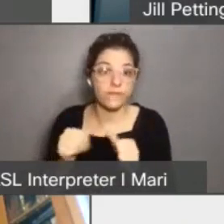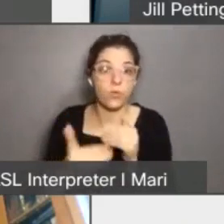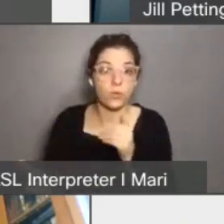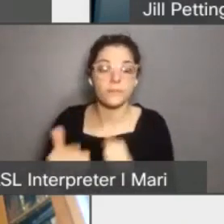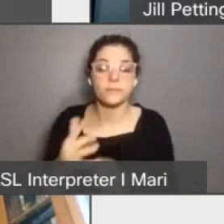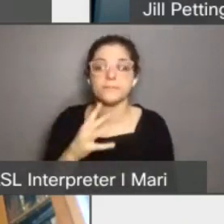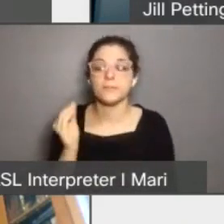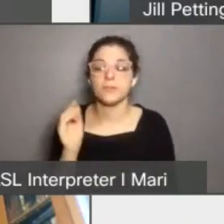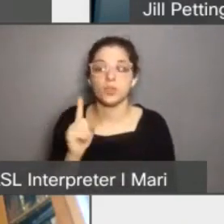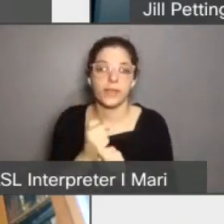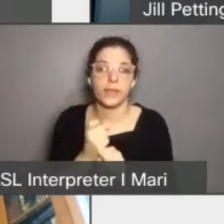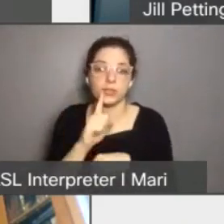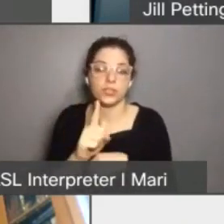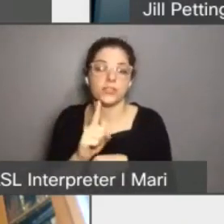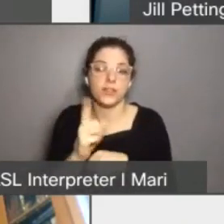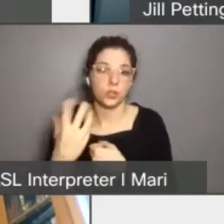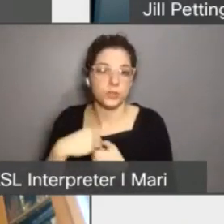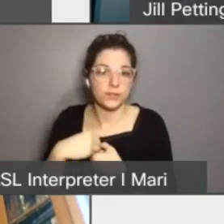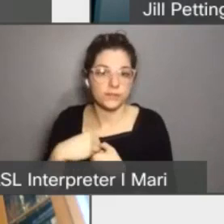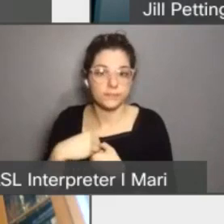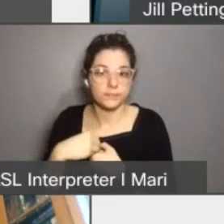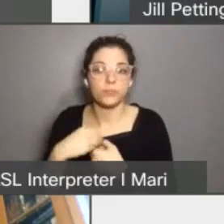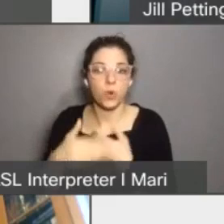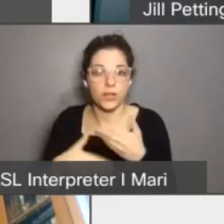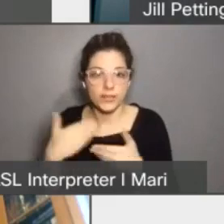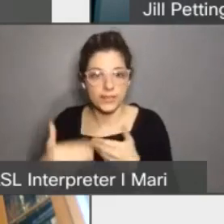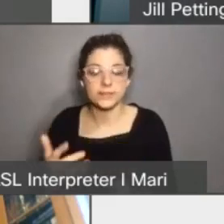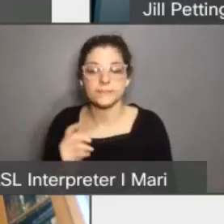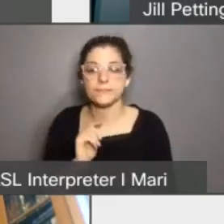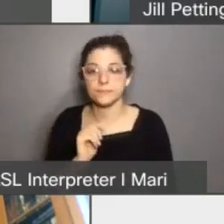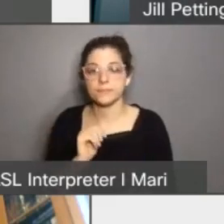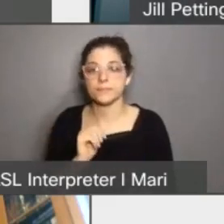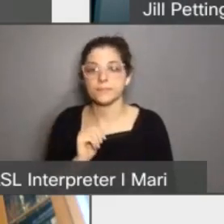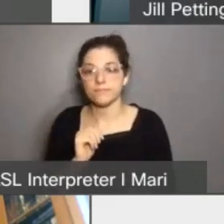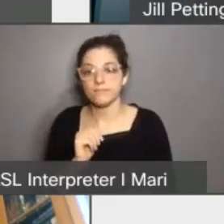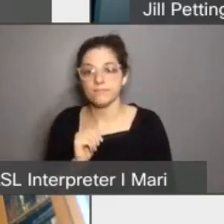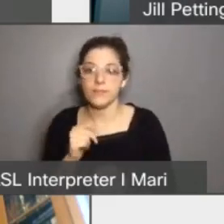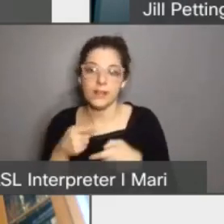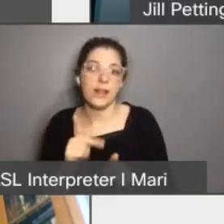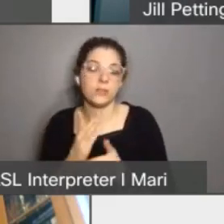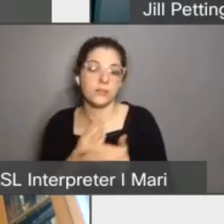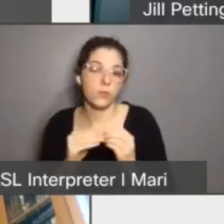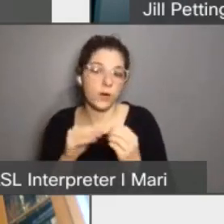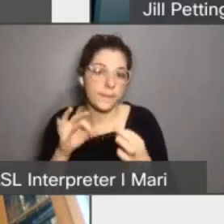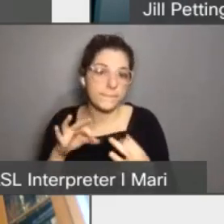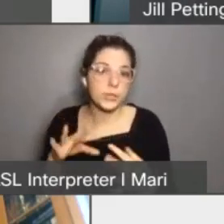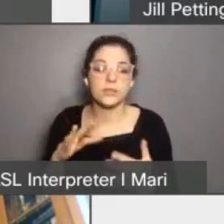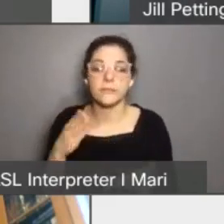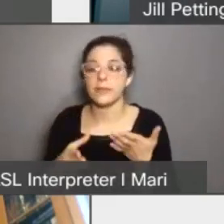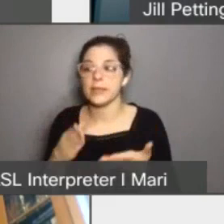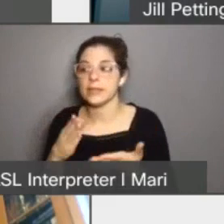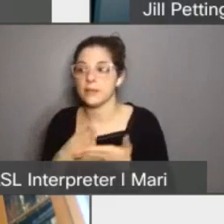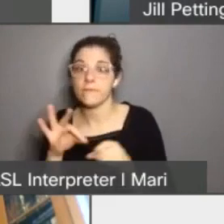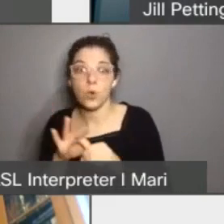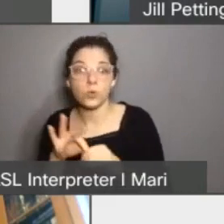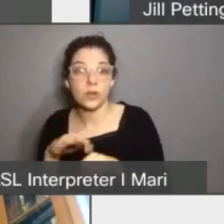and just making sure that it's an inclusive process, allow some way for some additional input, or maybe some voting